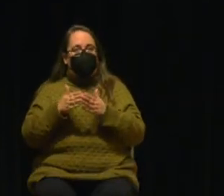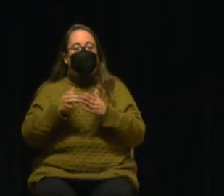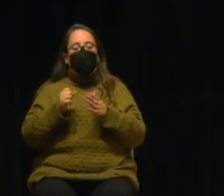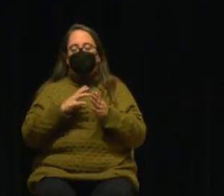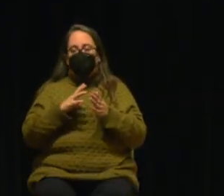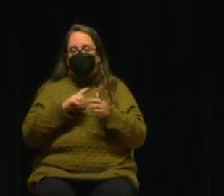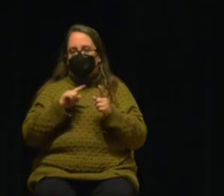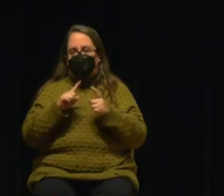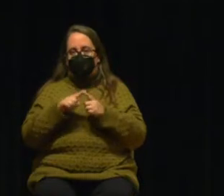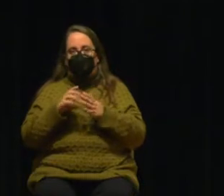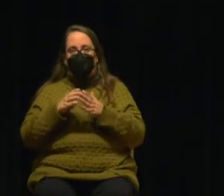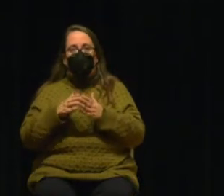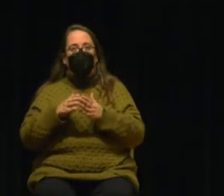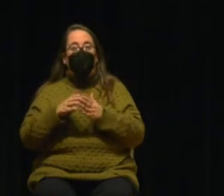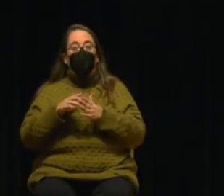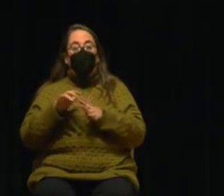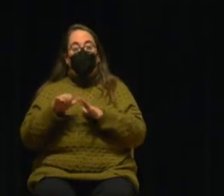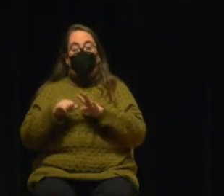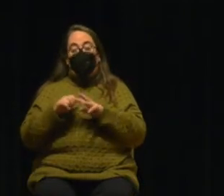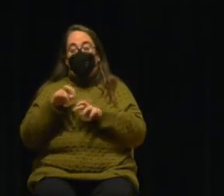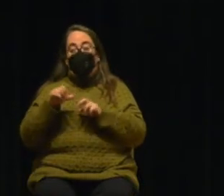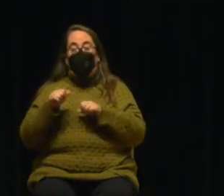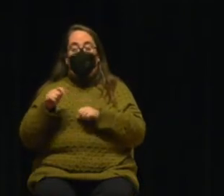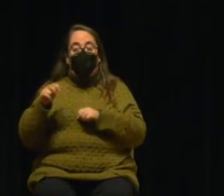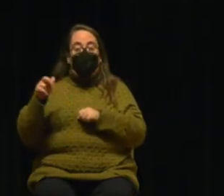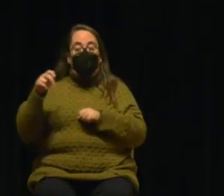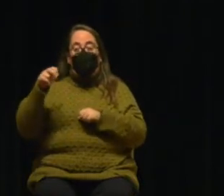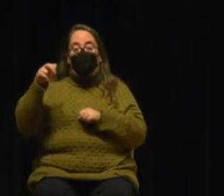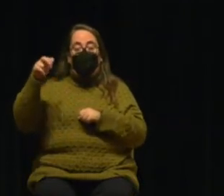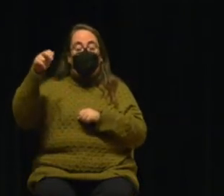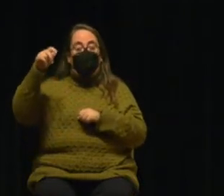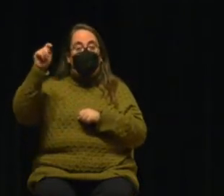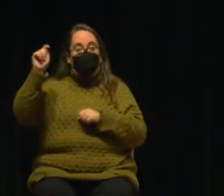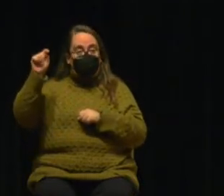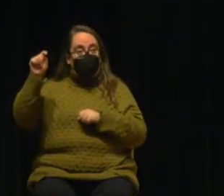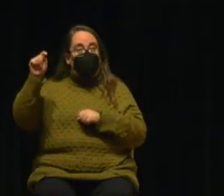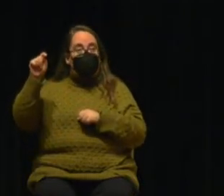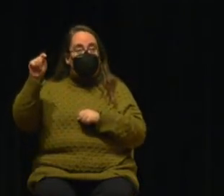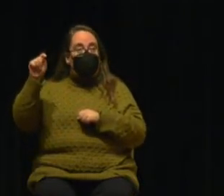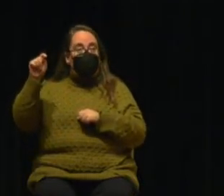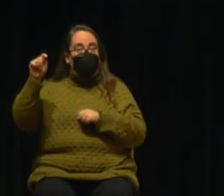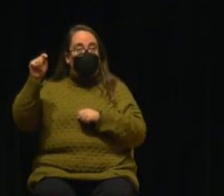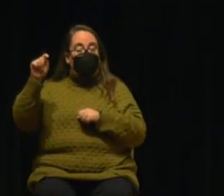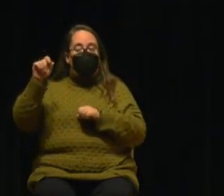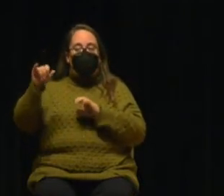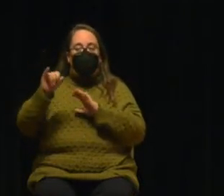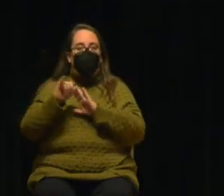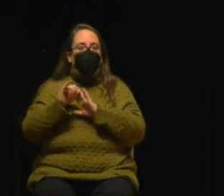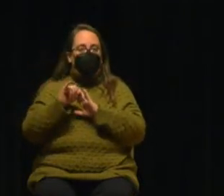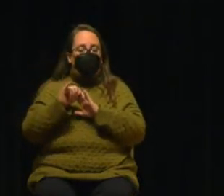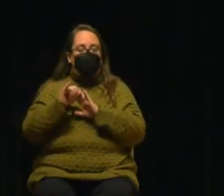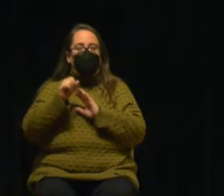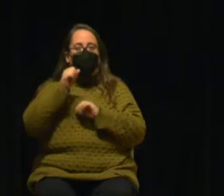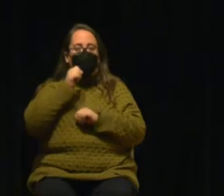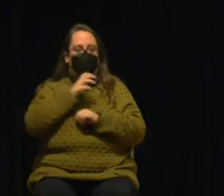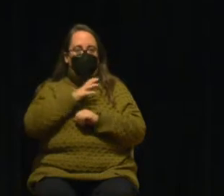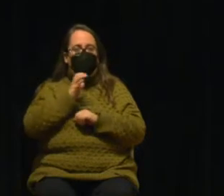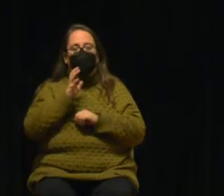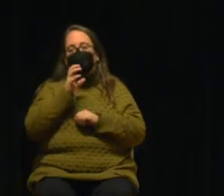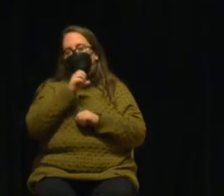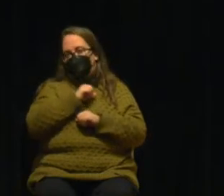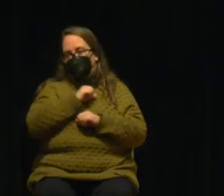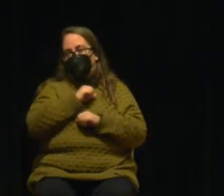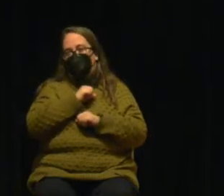ferry, climbed to the top deck where they were told that she was, and identified the woman that they